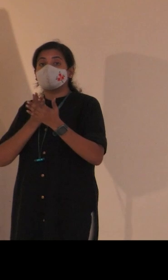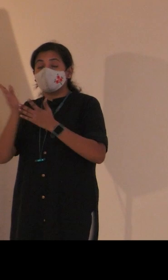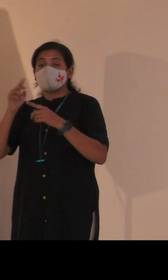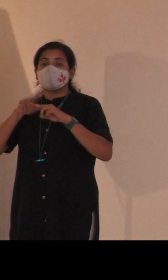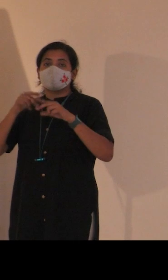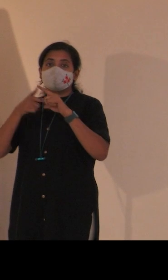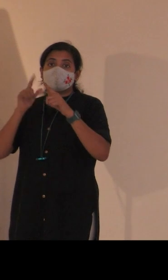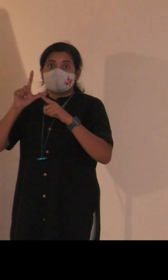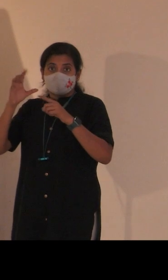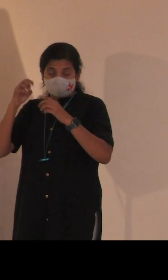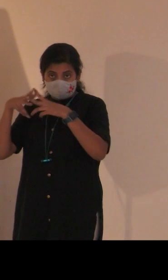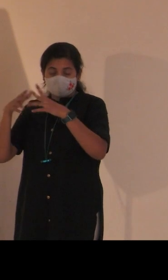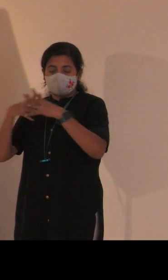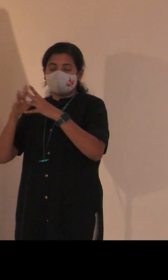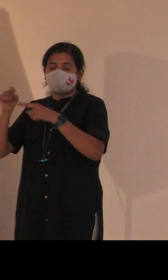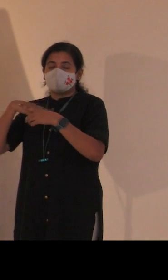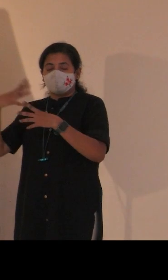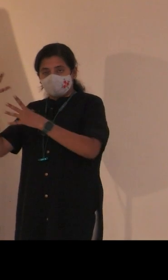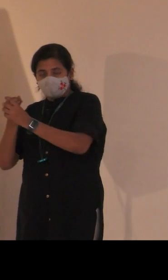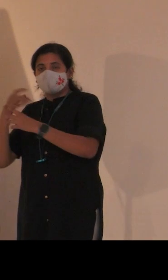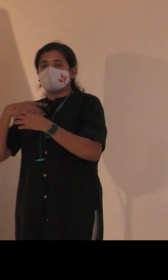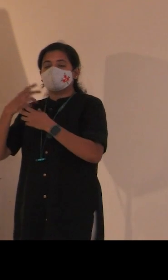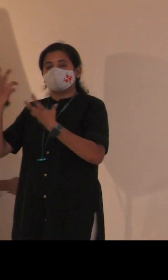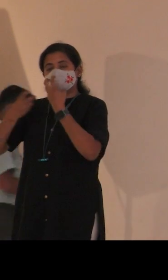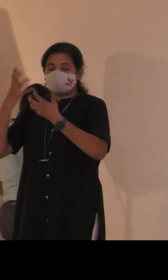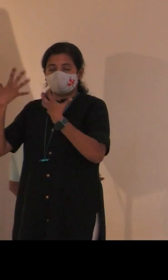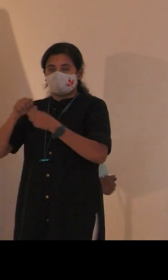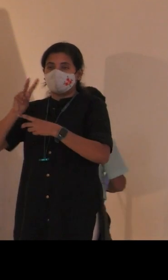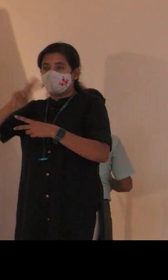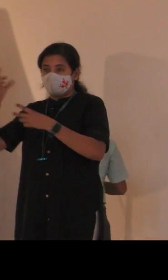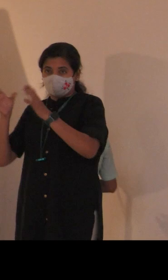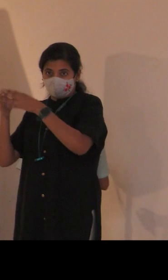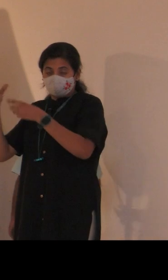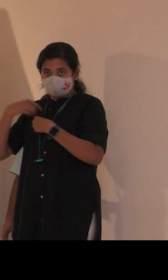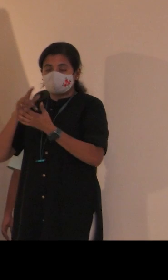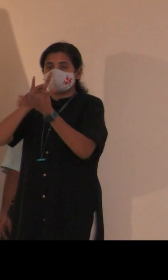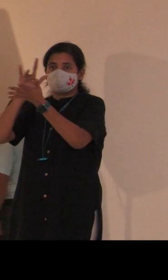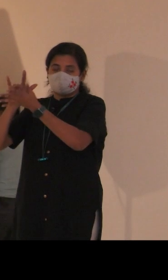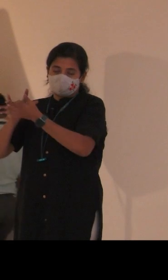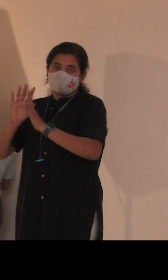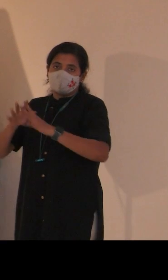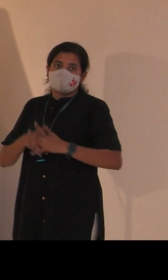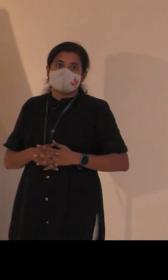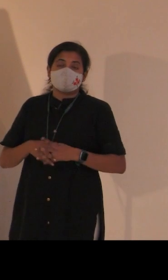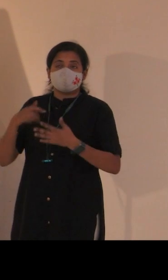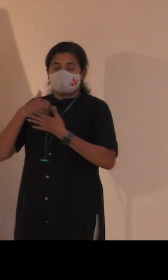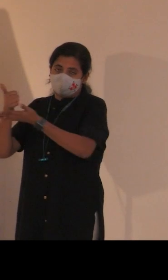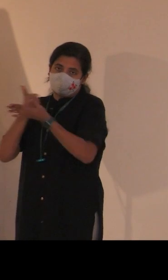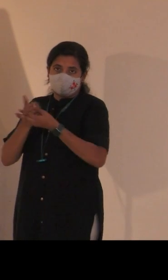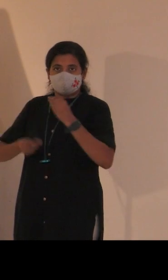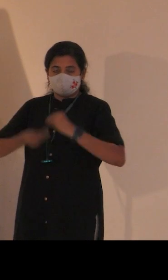from Rinalini Mukherjee Foundation, which is again artists from different areas who are going to help